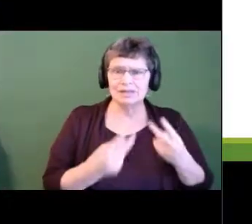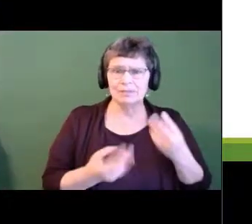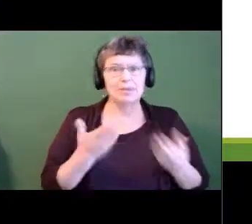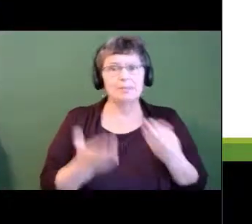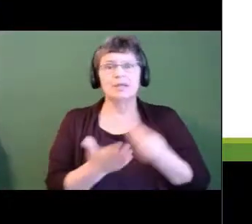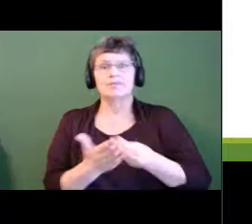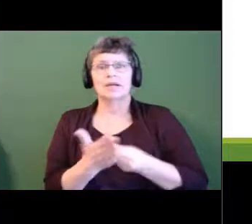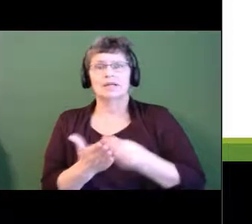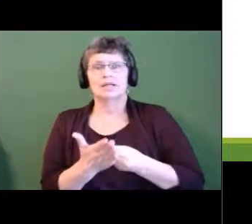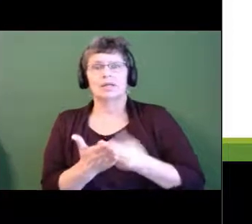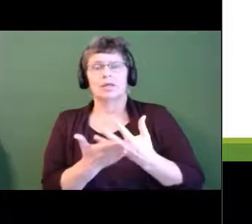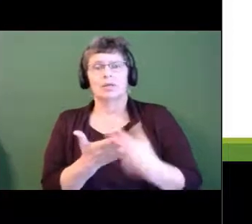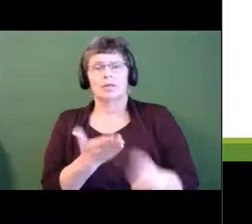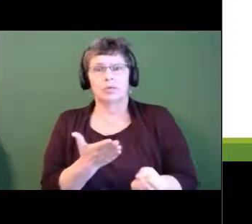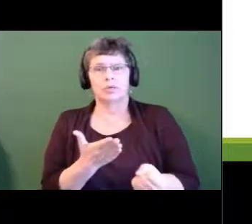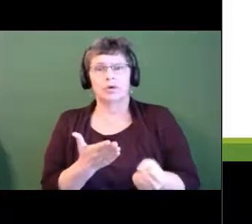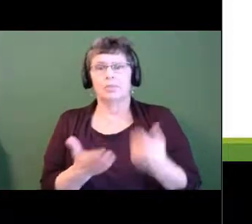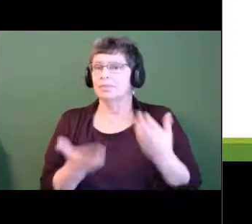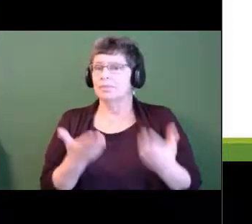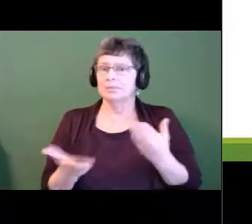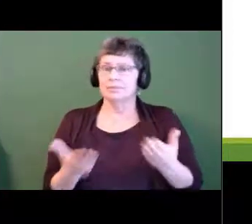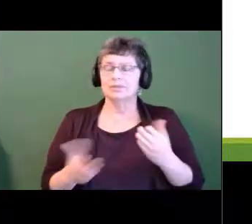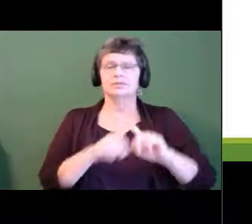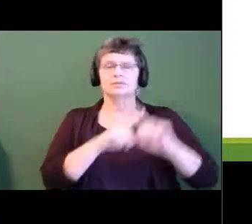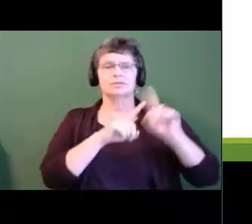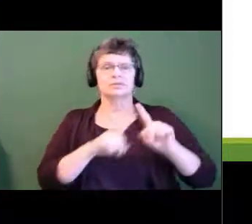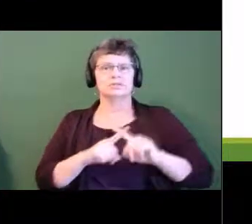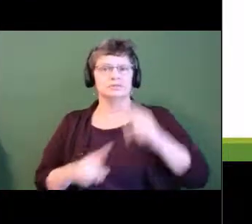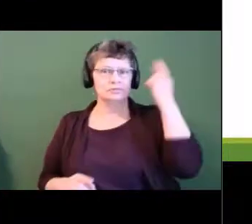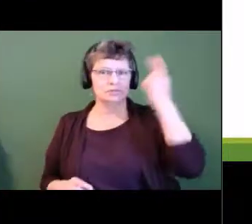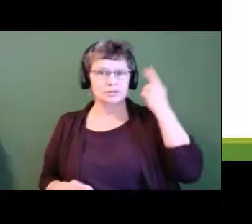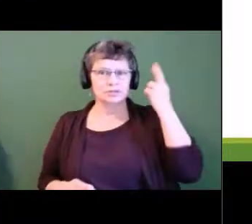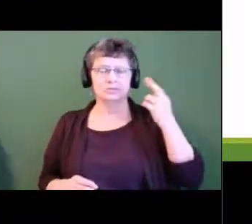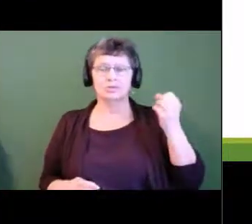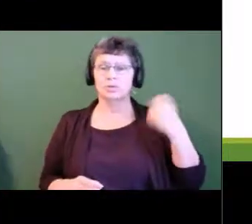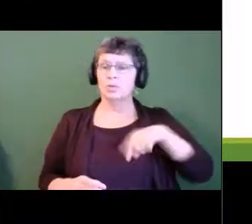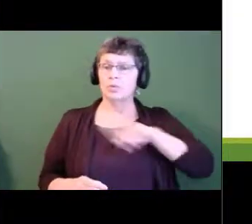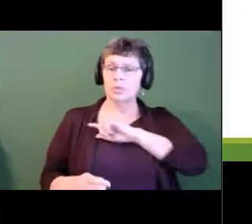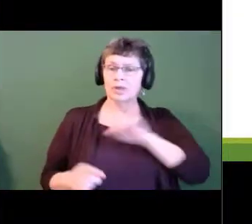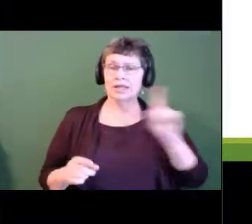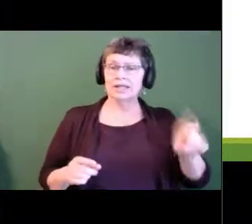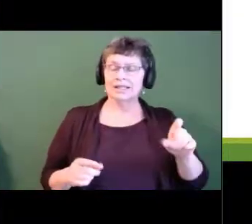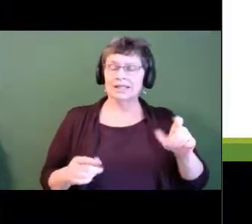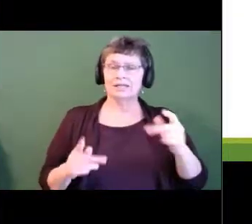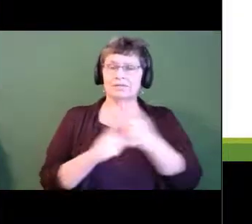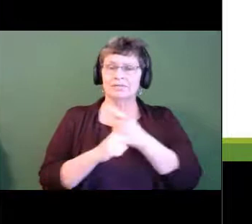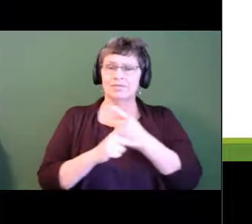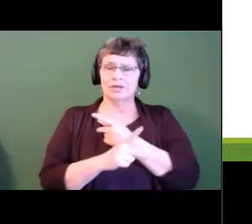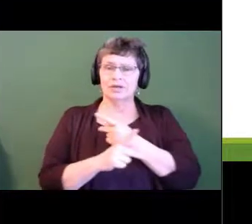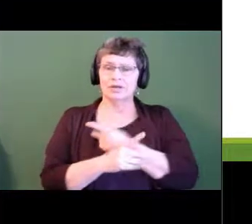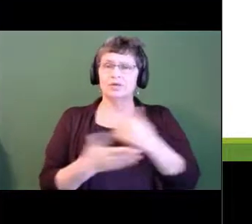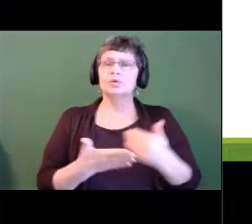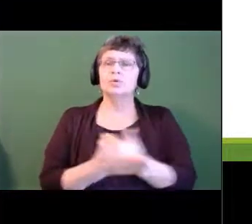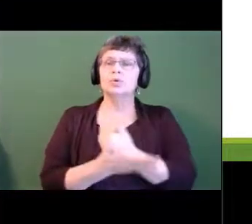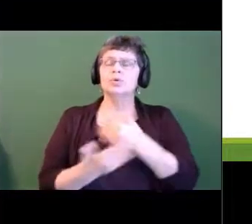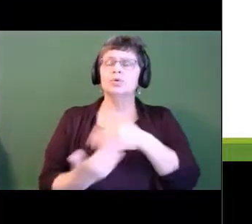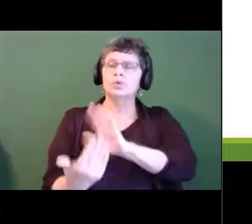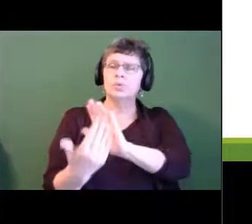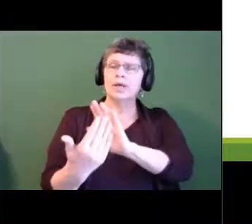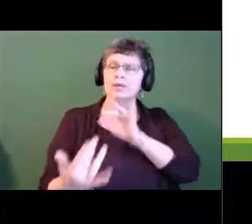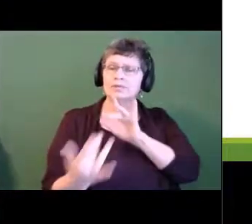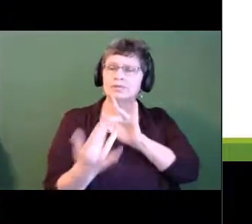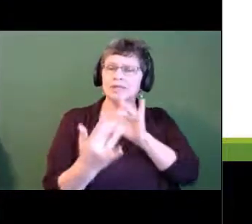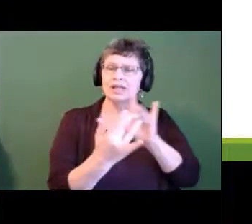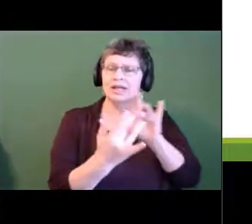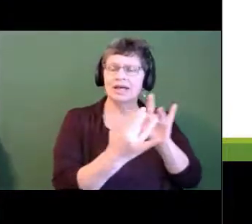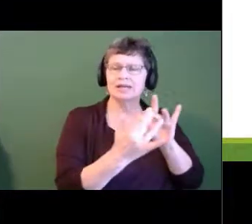So one of the things we need to do, that all of us, is we need to develop new ways to connect and to remain positive as much as we